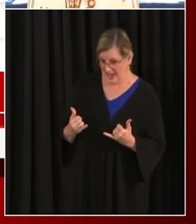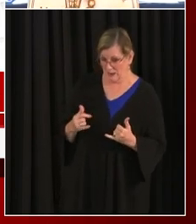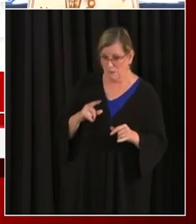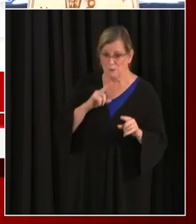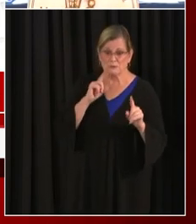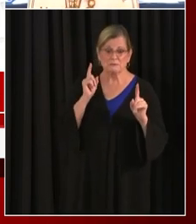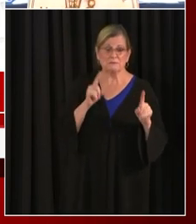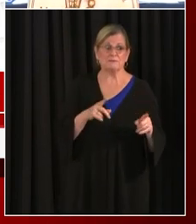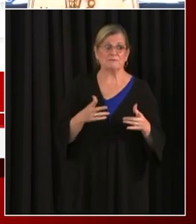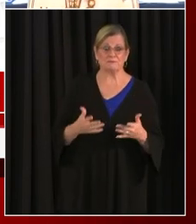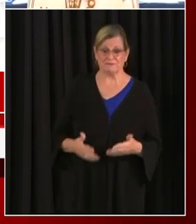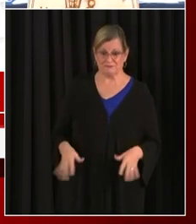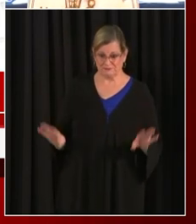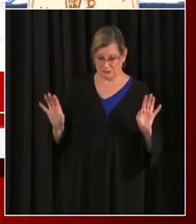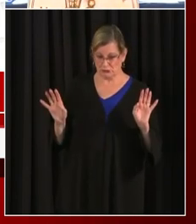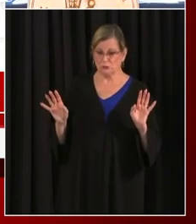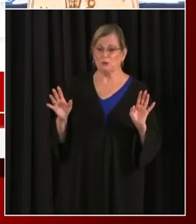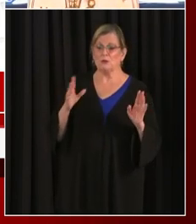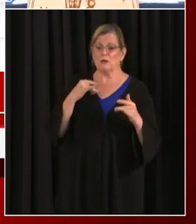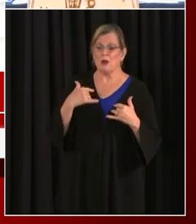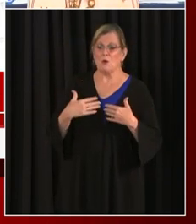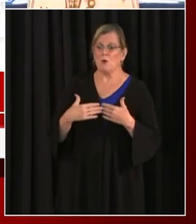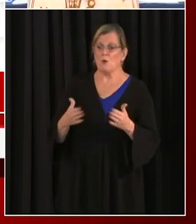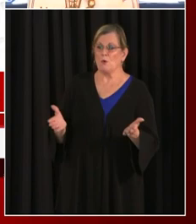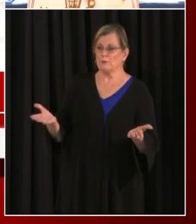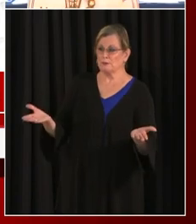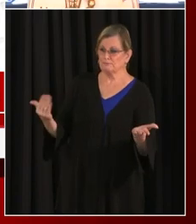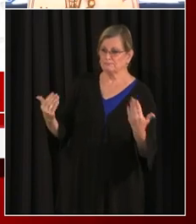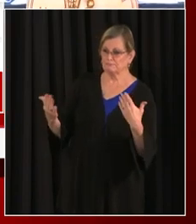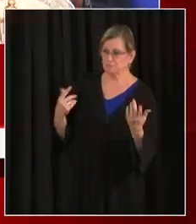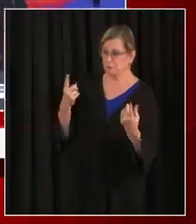is done, and we will take a few questions.